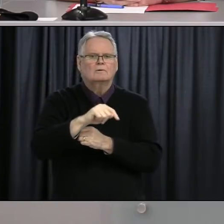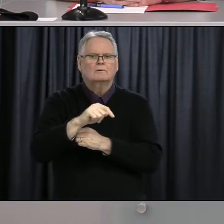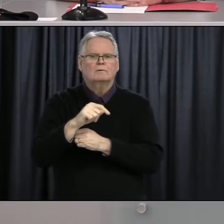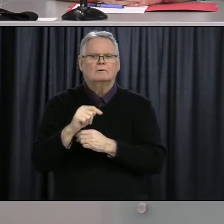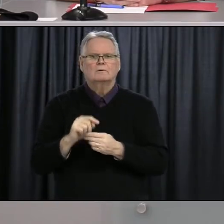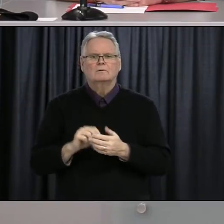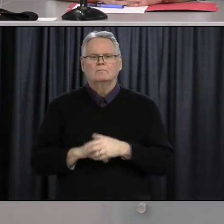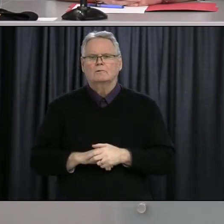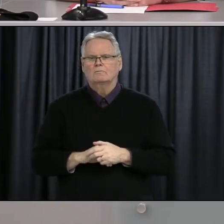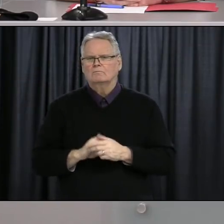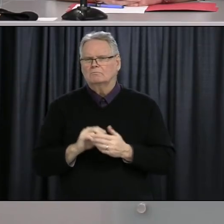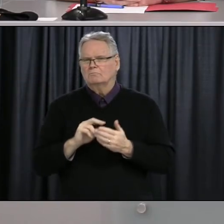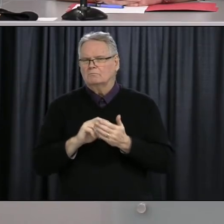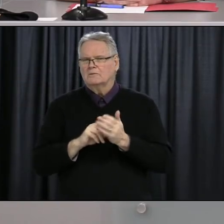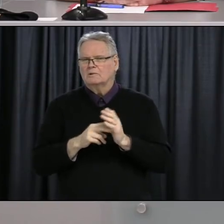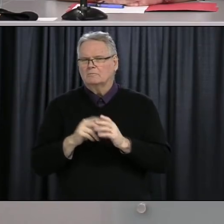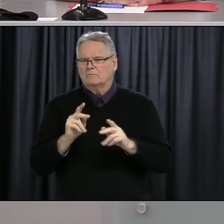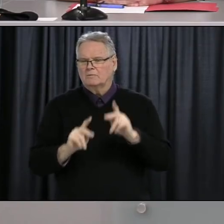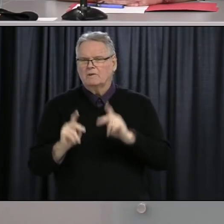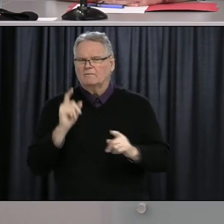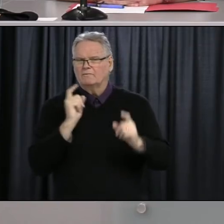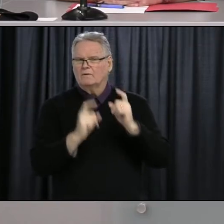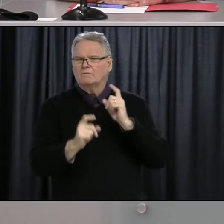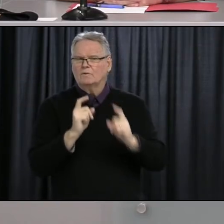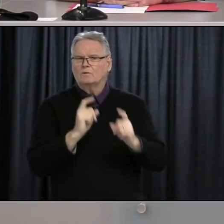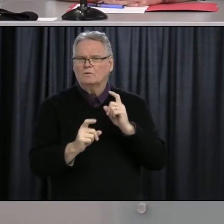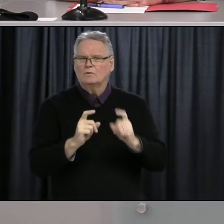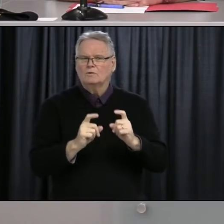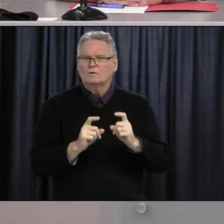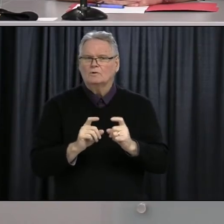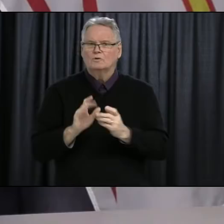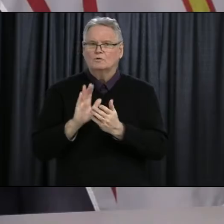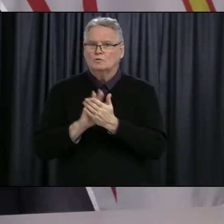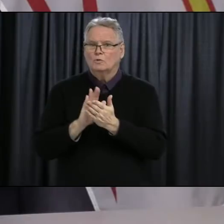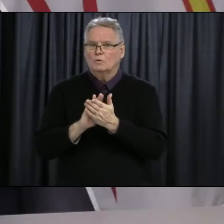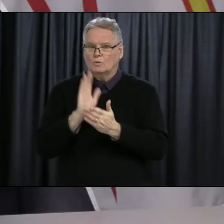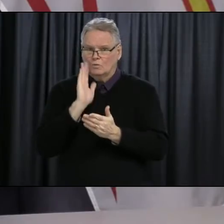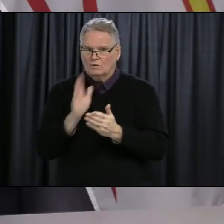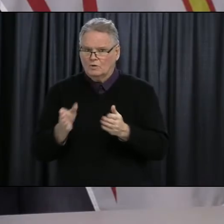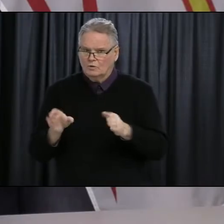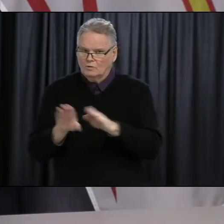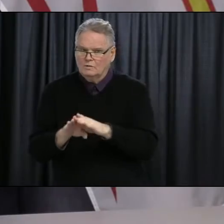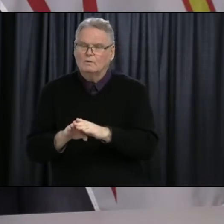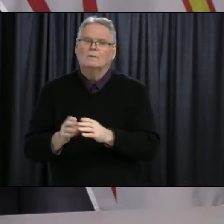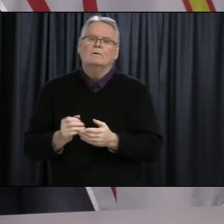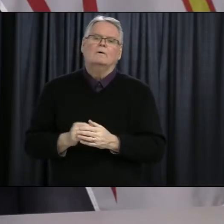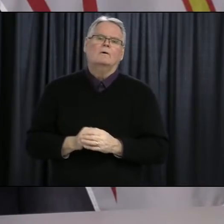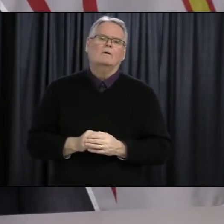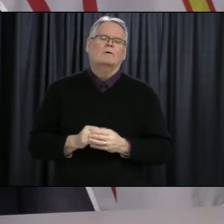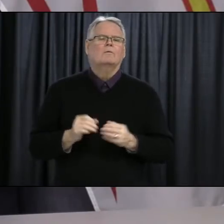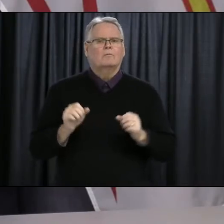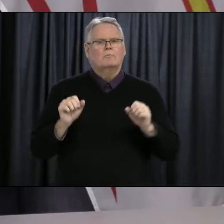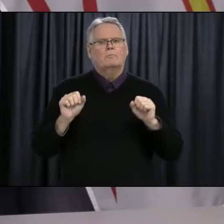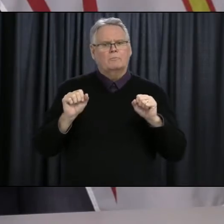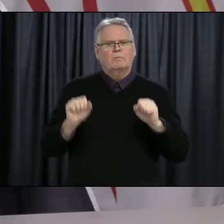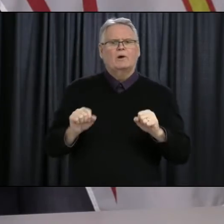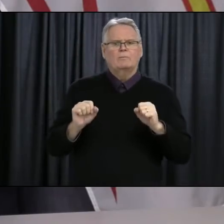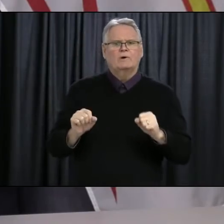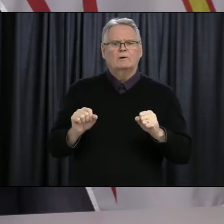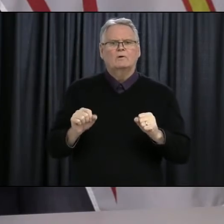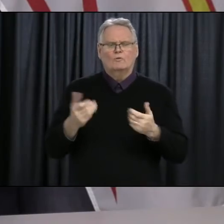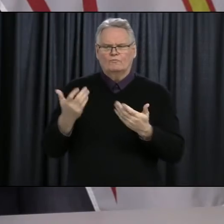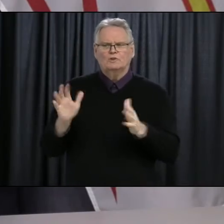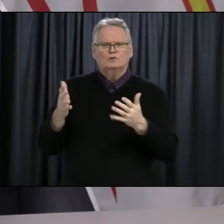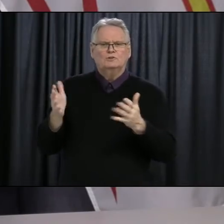other schools. So that may be the case, and if that is, then, I mean, we have shut down high schools in the